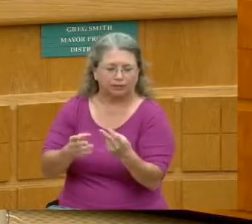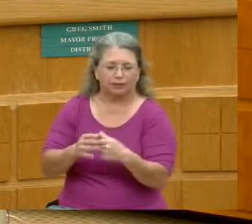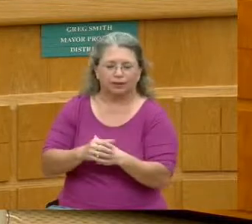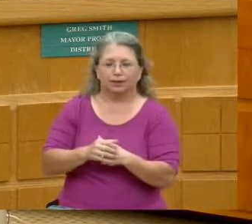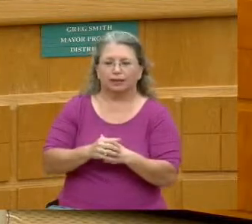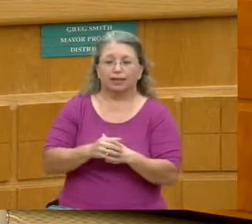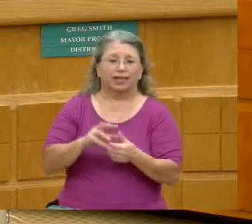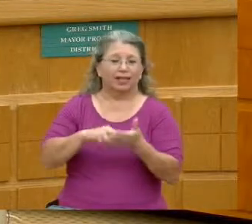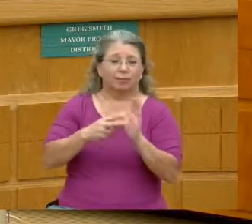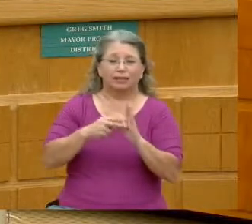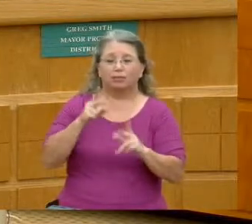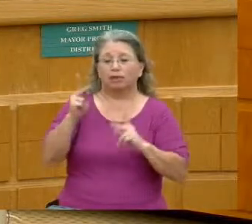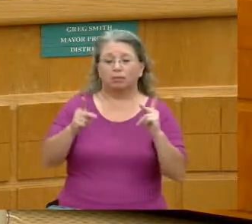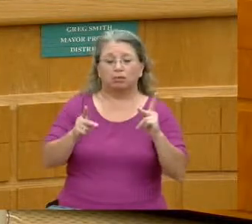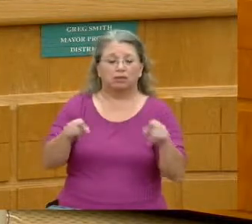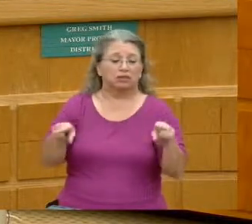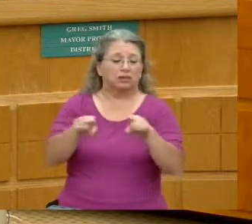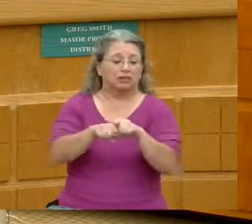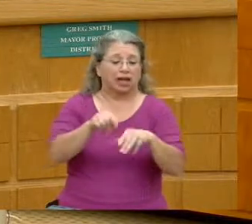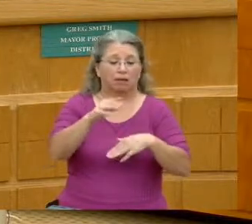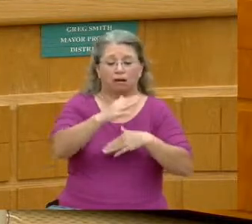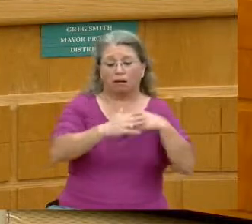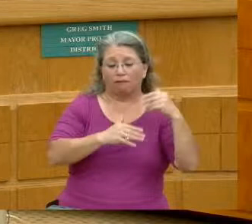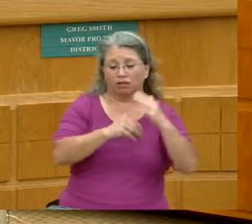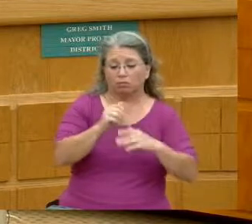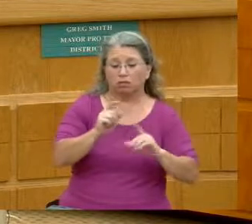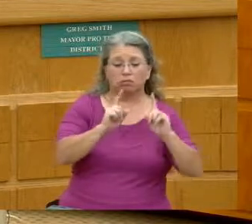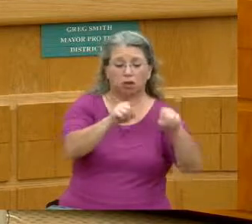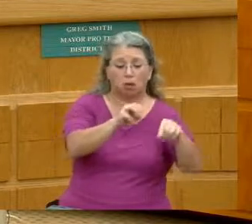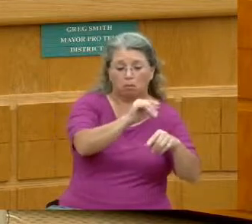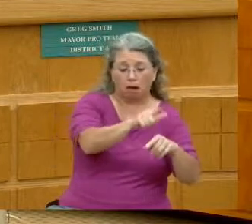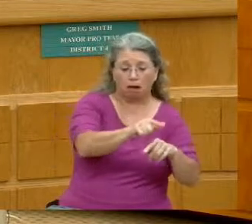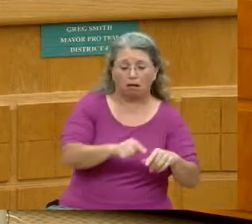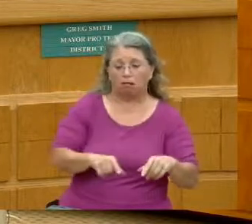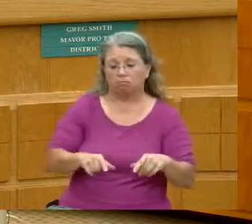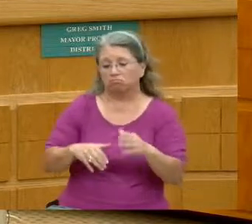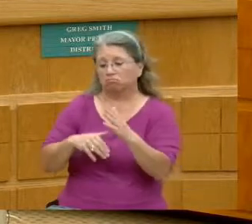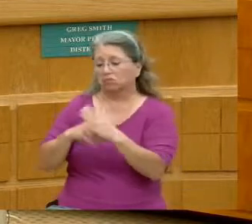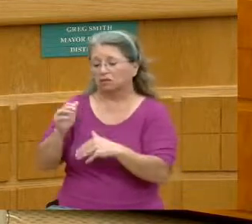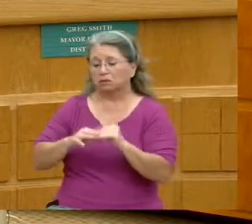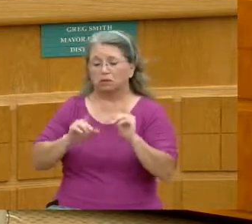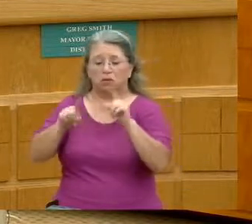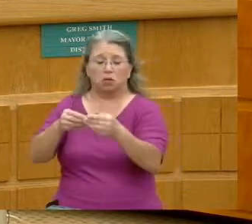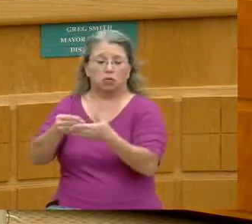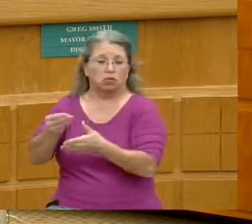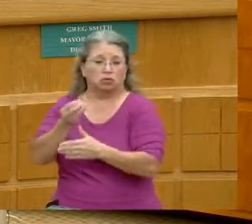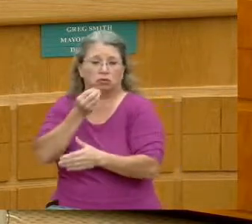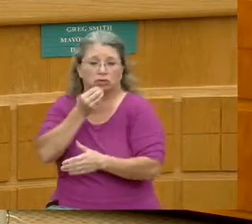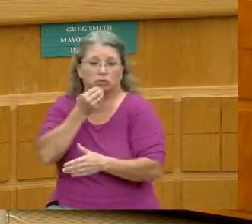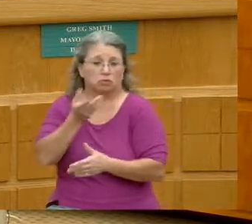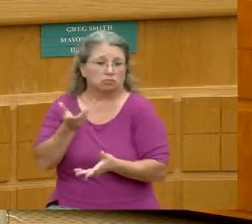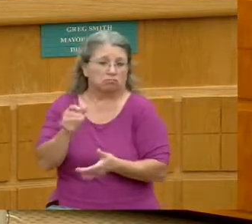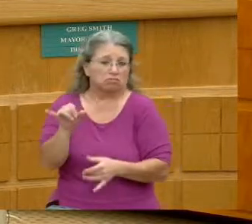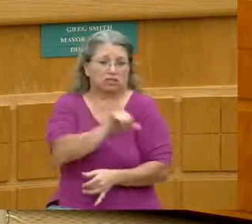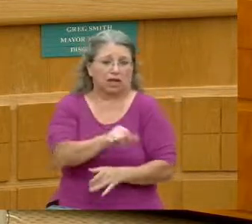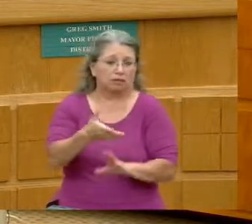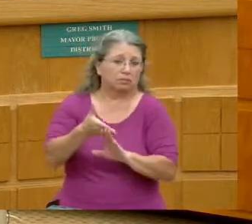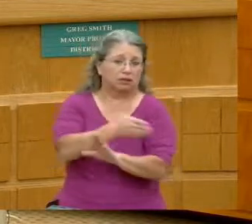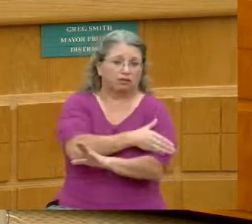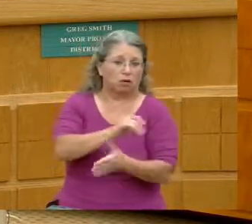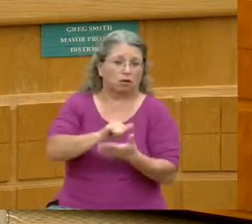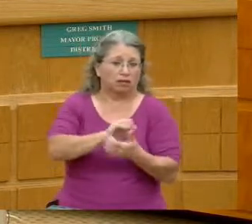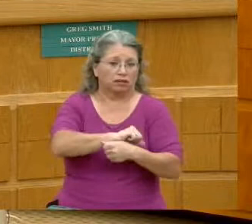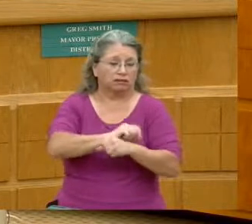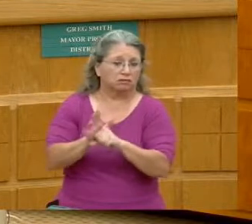we are with going to the grocery store relative to the way we were before the pandemic started. Restaurants are also up to